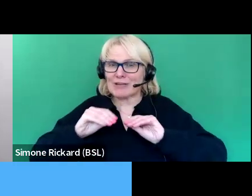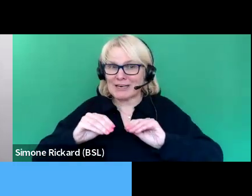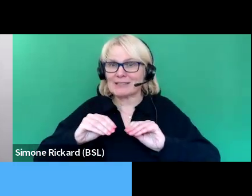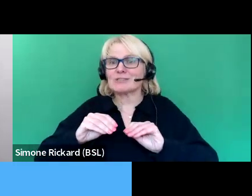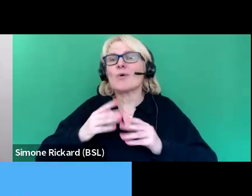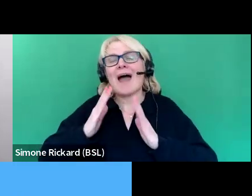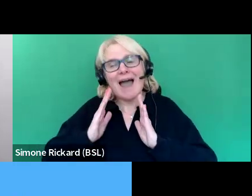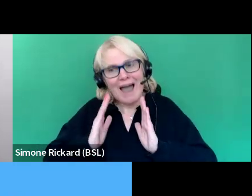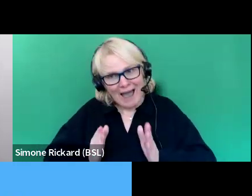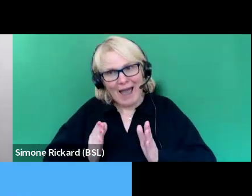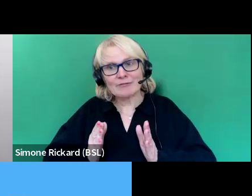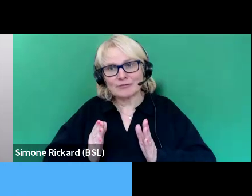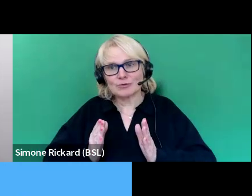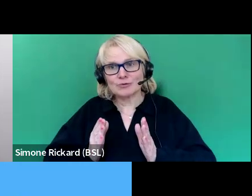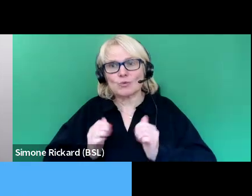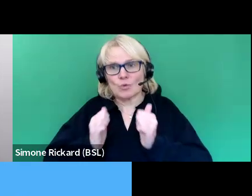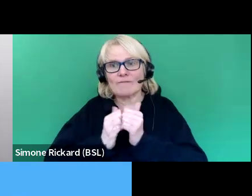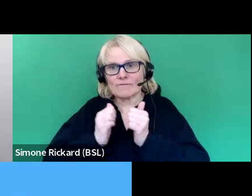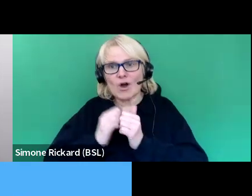these activities.